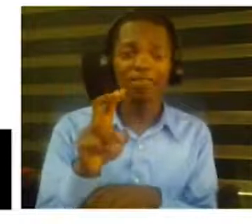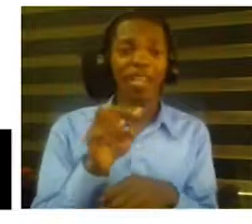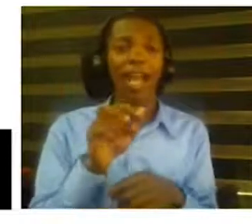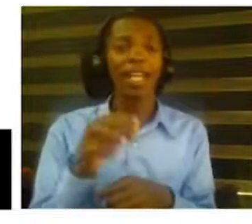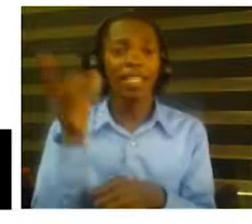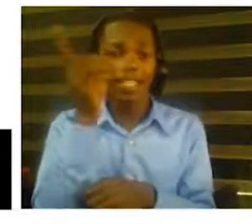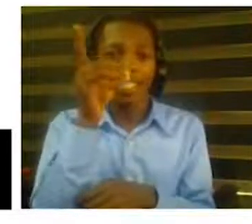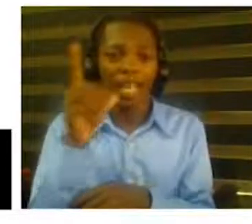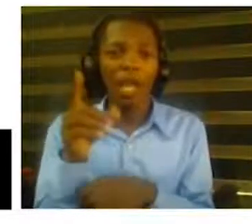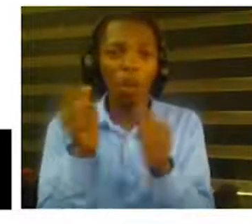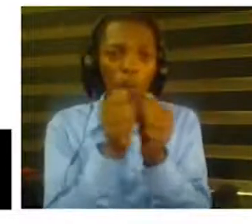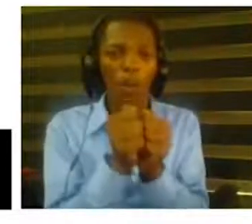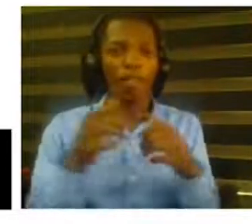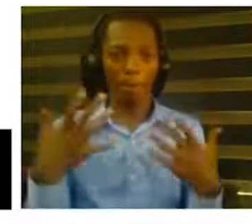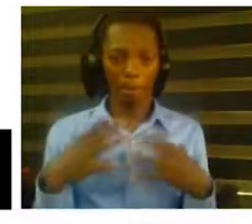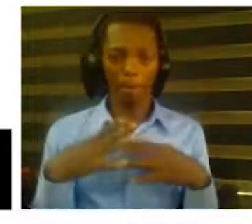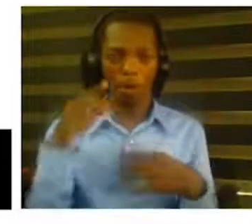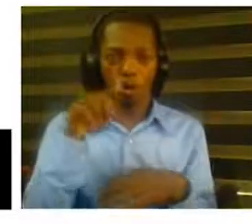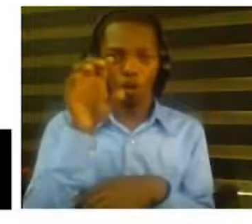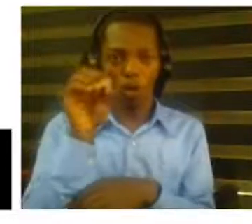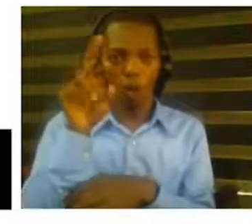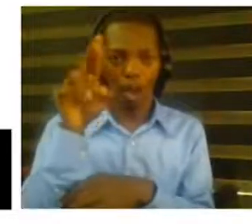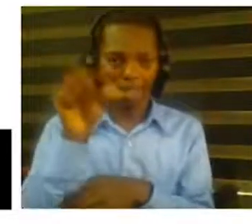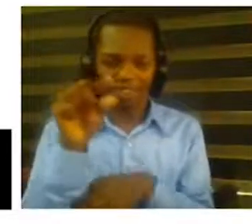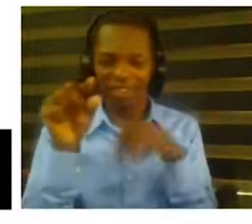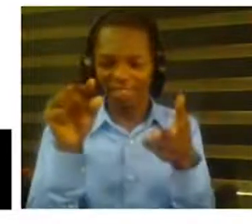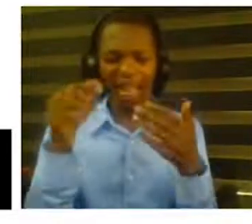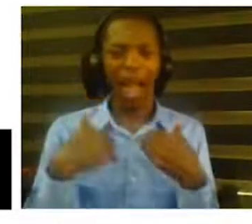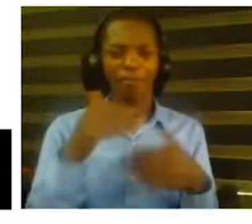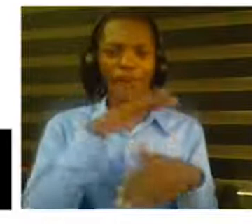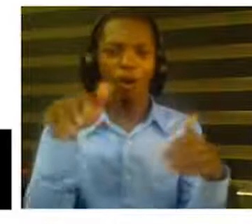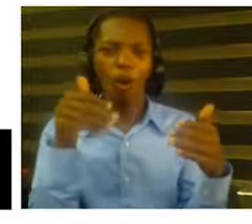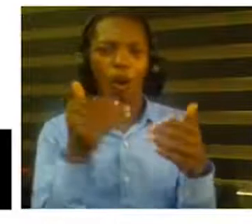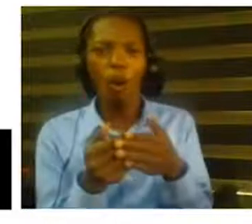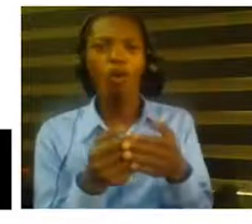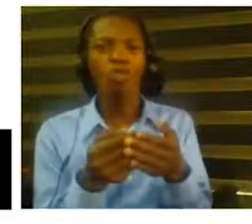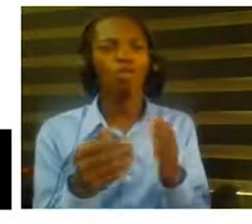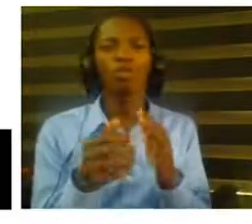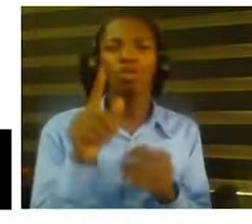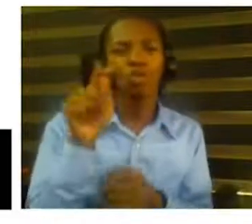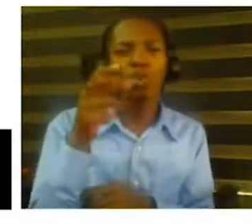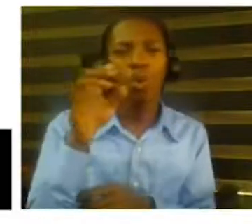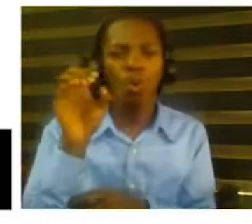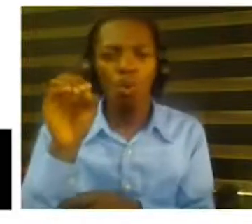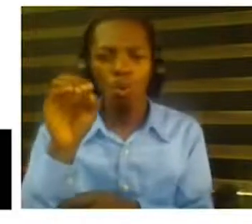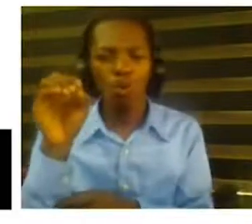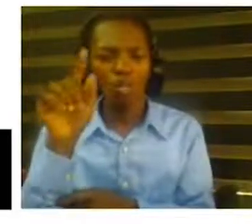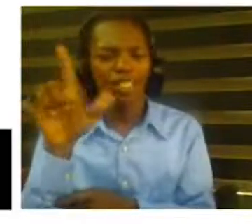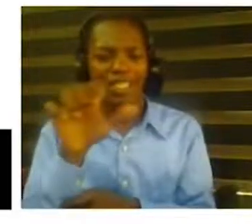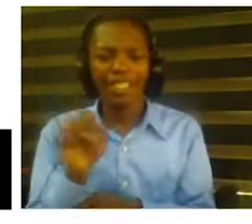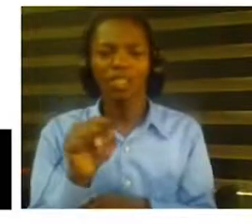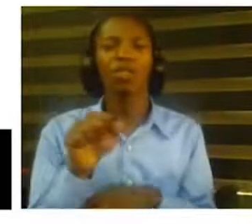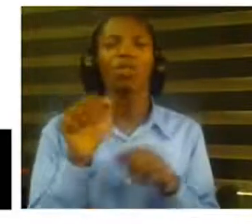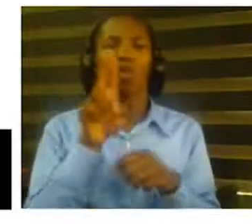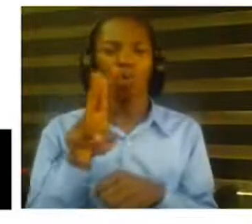are tools, methods, and activities of inclusive design for you all to use and share. Don't say I don't